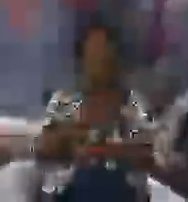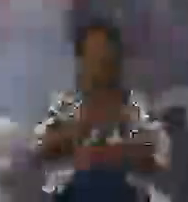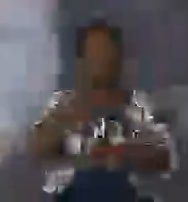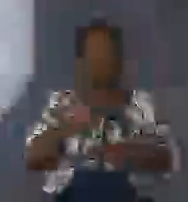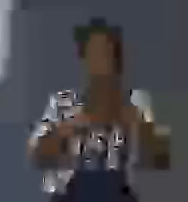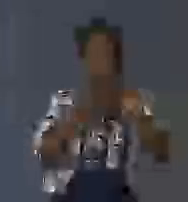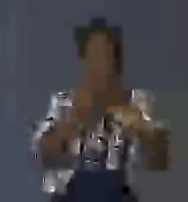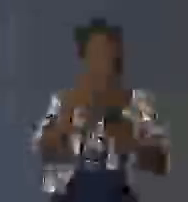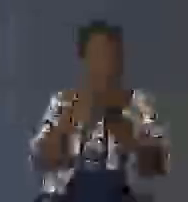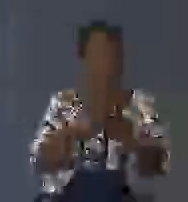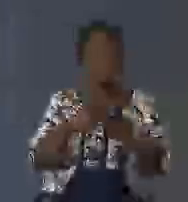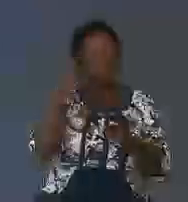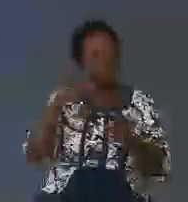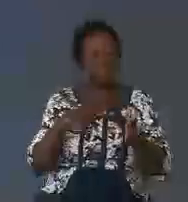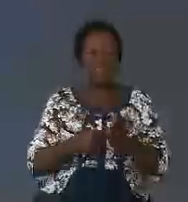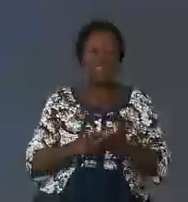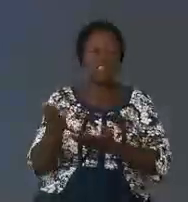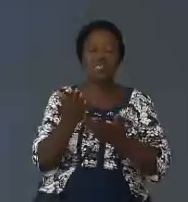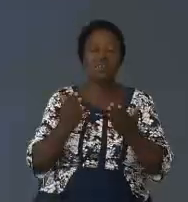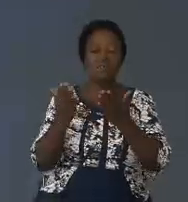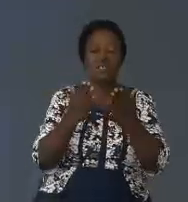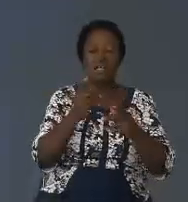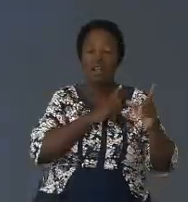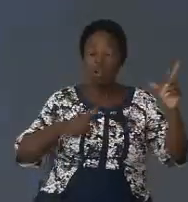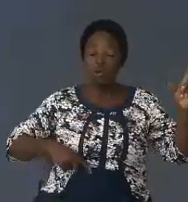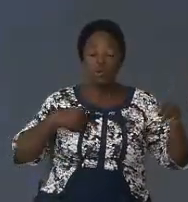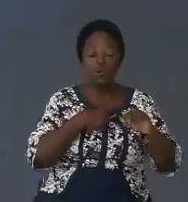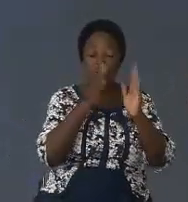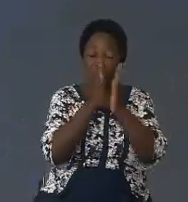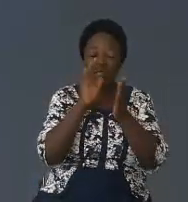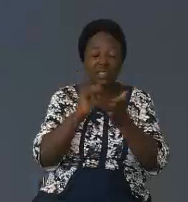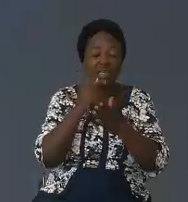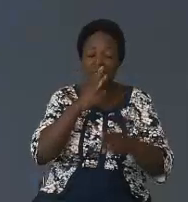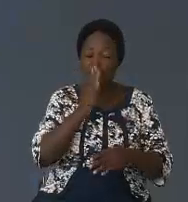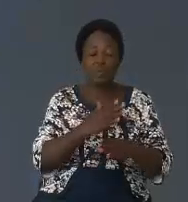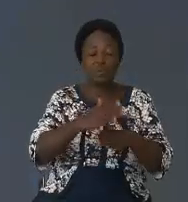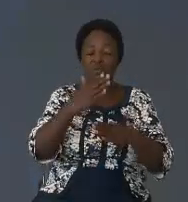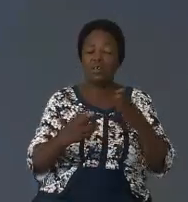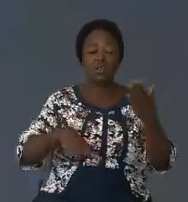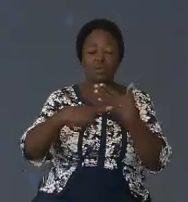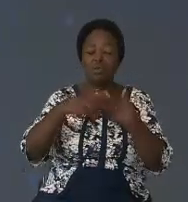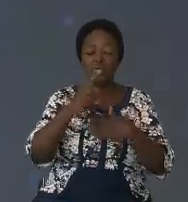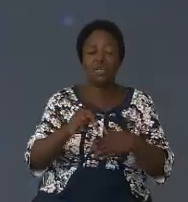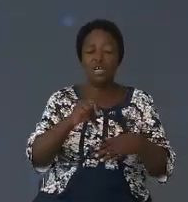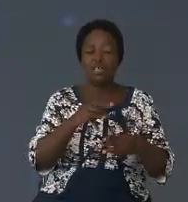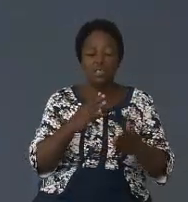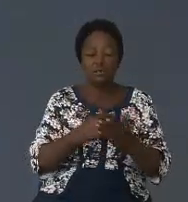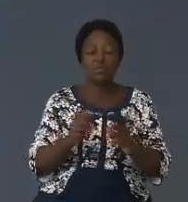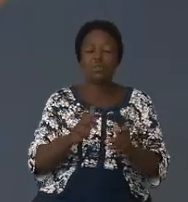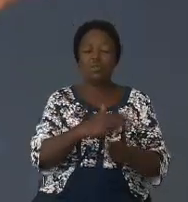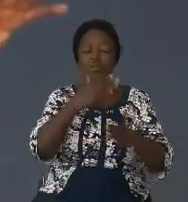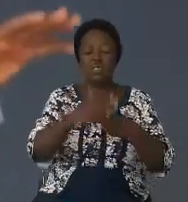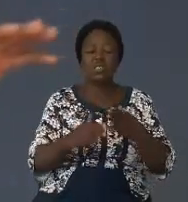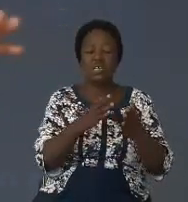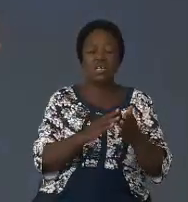Father, we thank you for today. And we bless your name for this service. Lord, we pray there will be